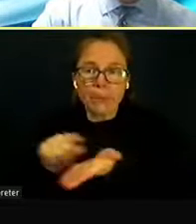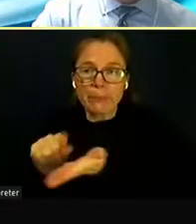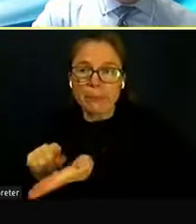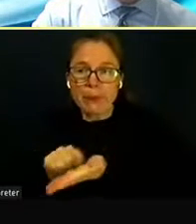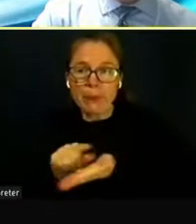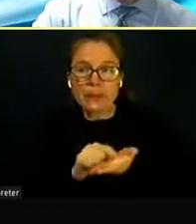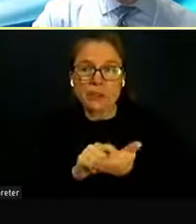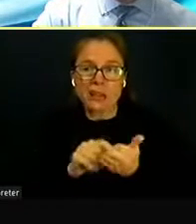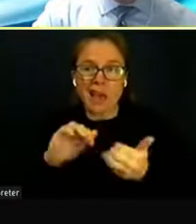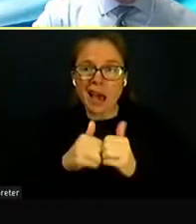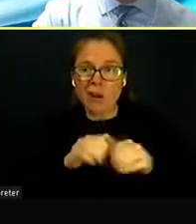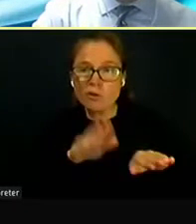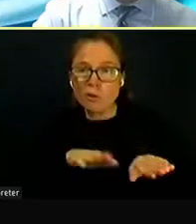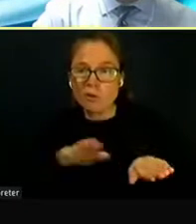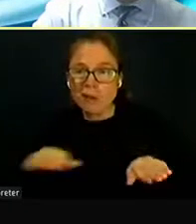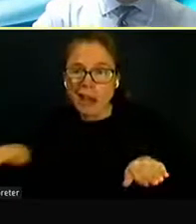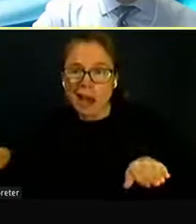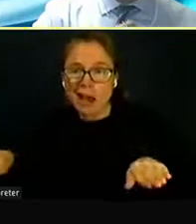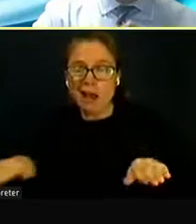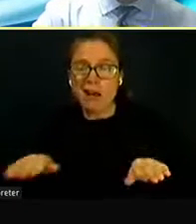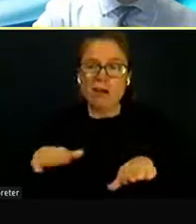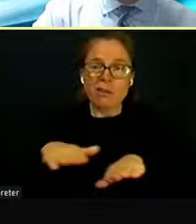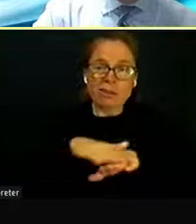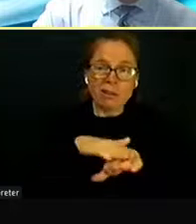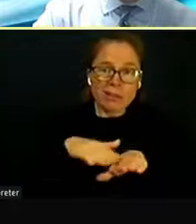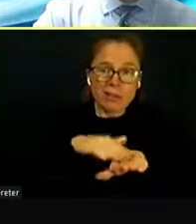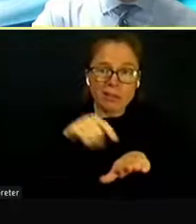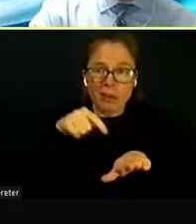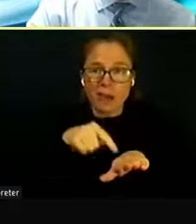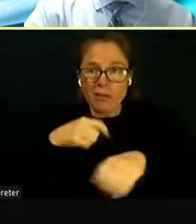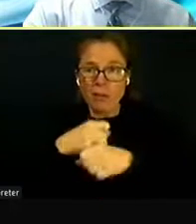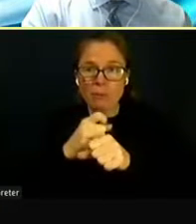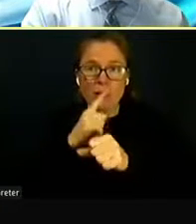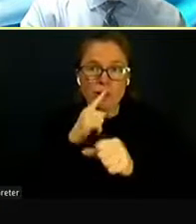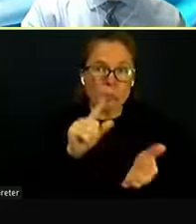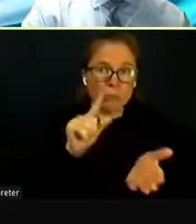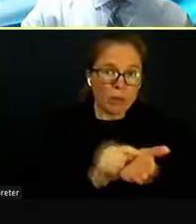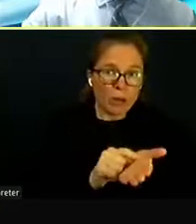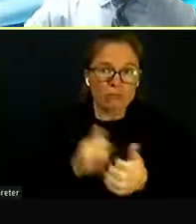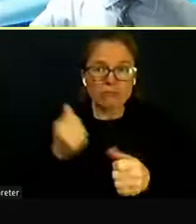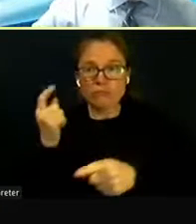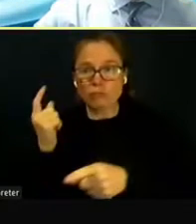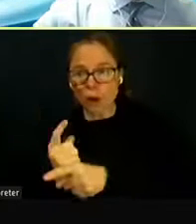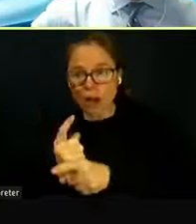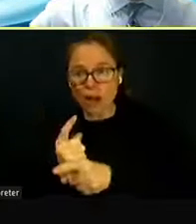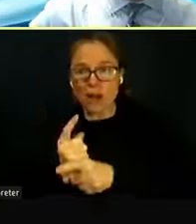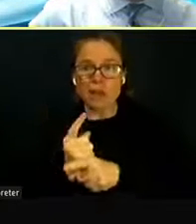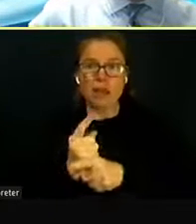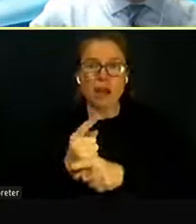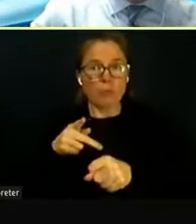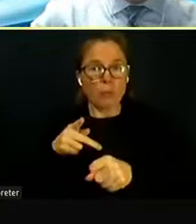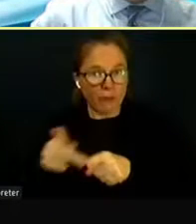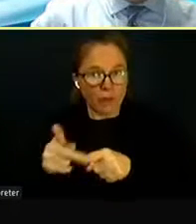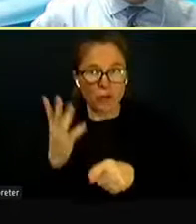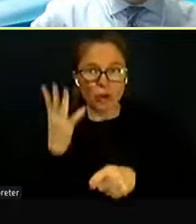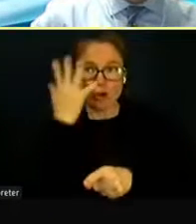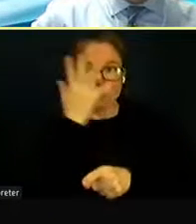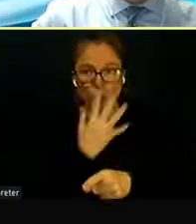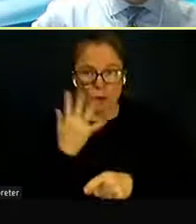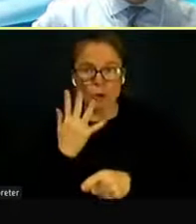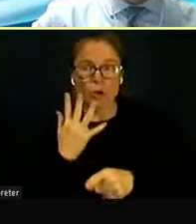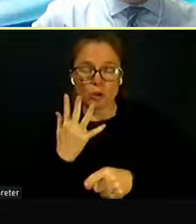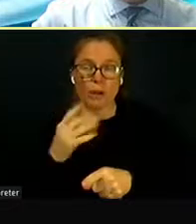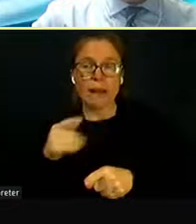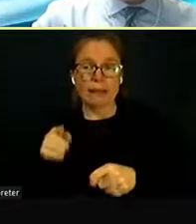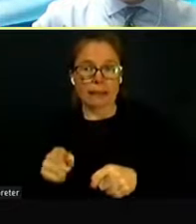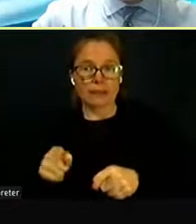layout, selecting the cover, making sure that it actually gets printed out into a professional format. That is what we